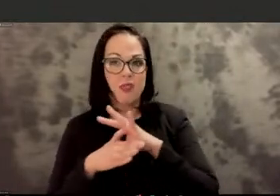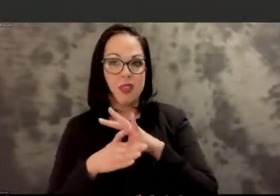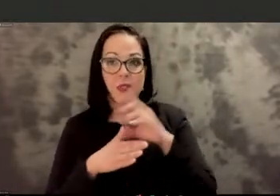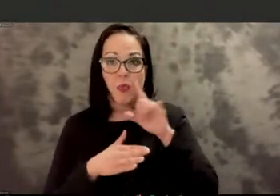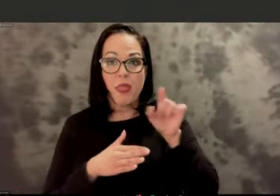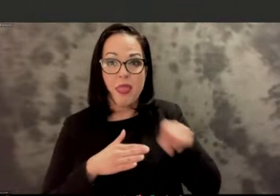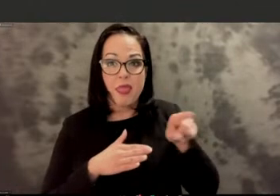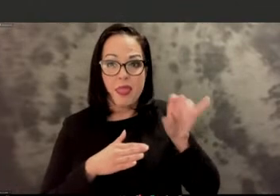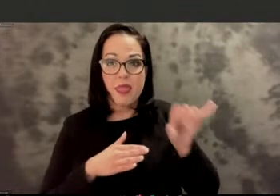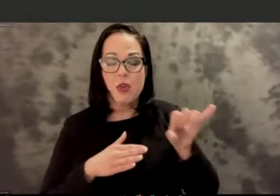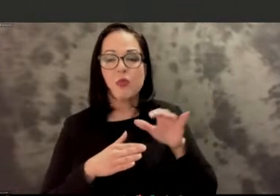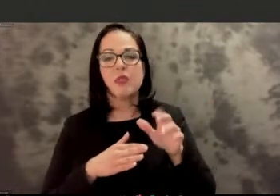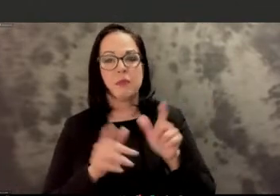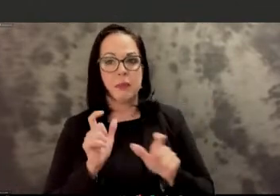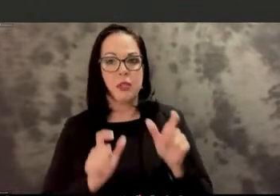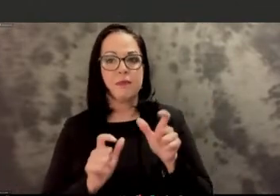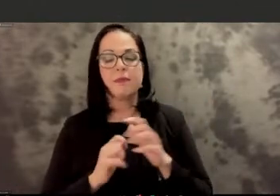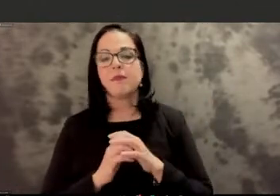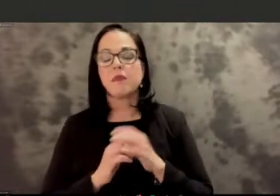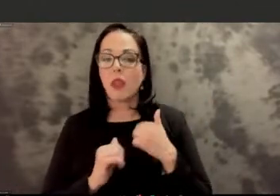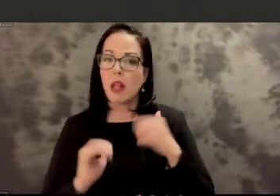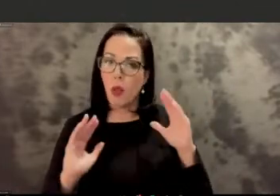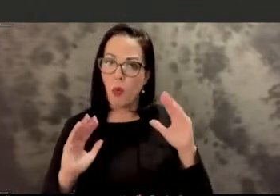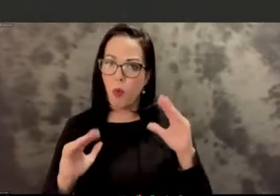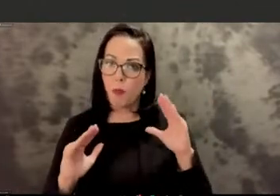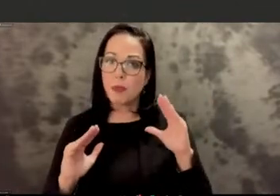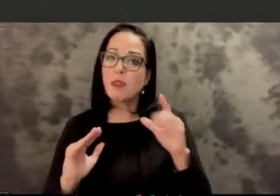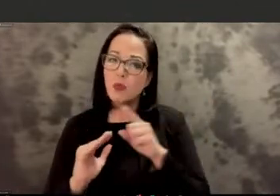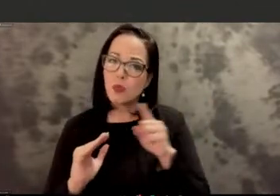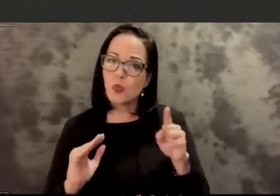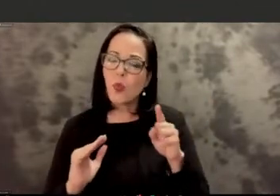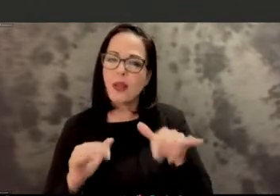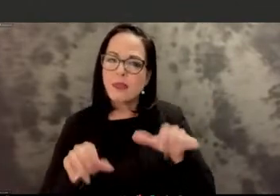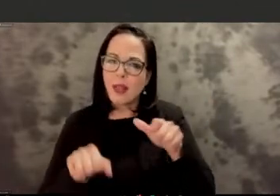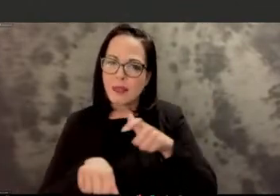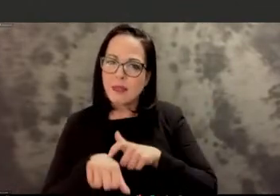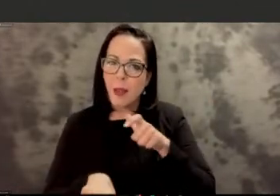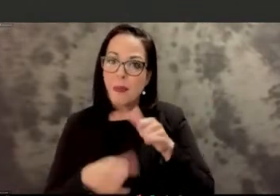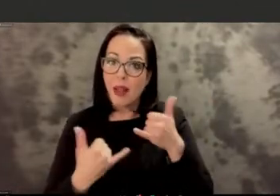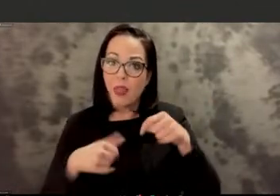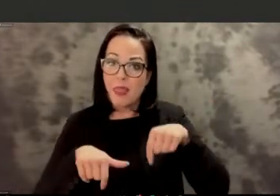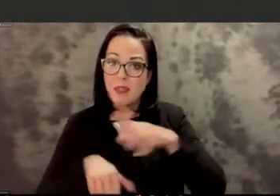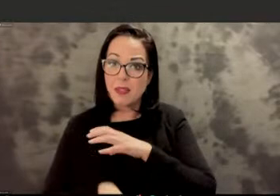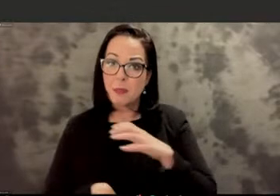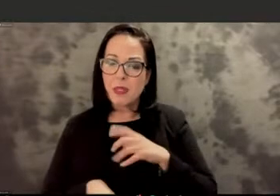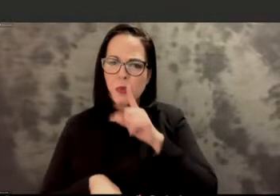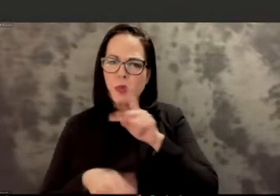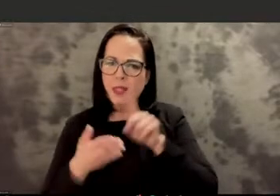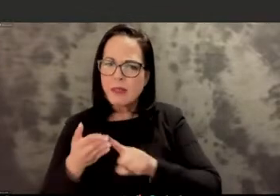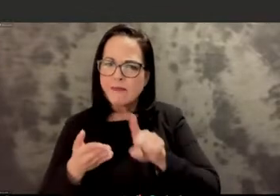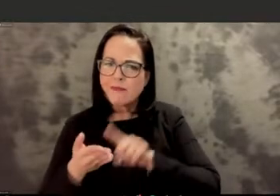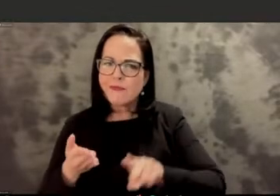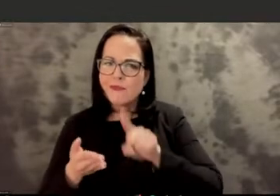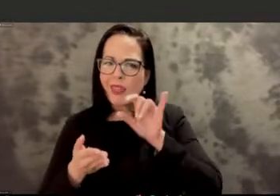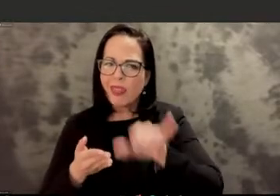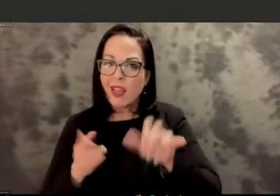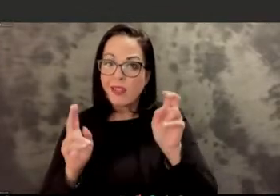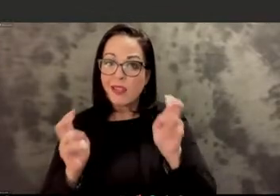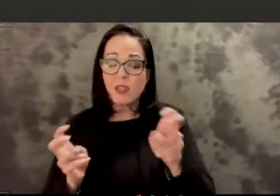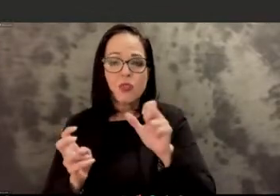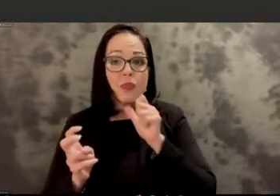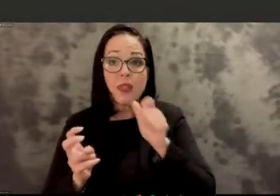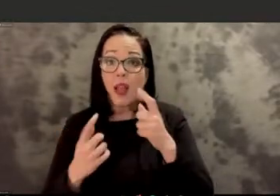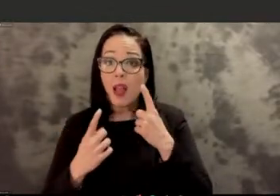Islanders. And I hope you do spend some time in this committee to examine those issues. They're not well